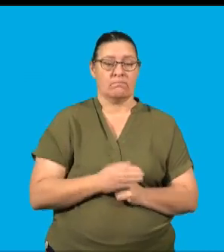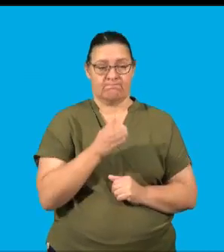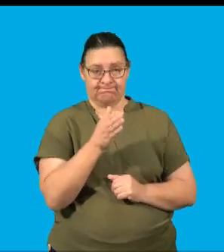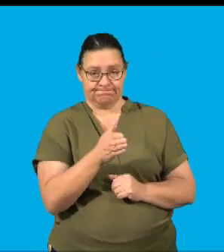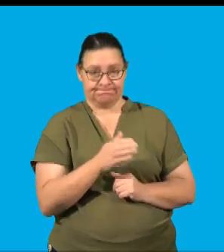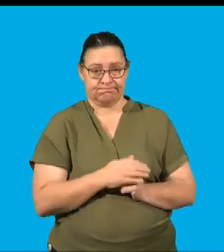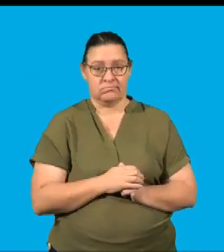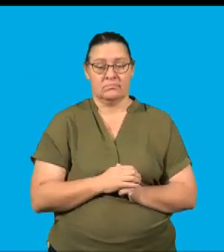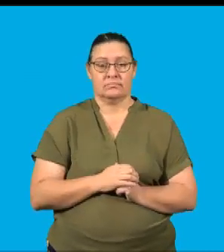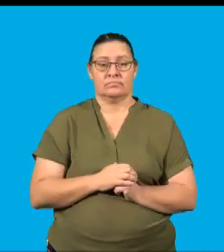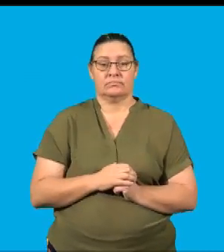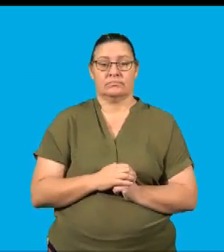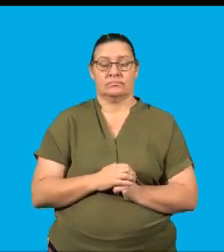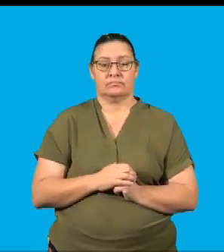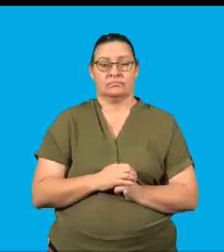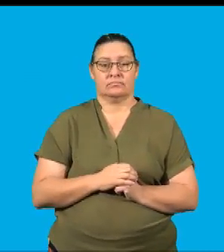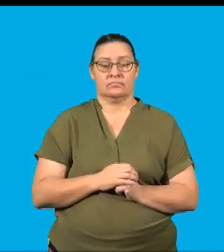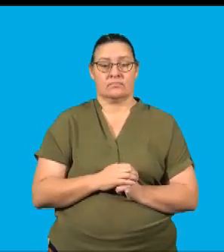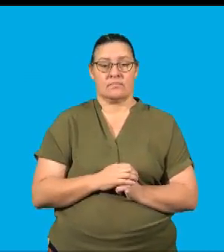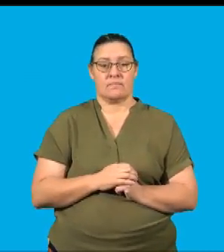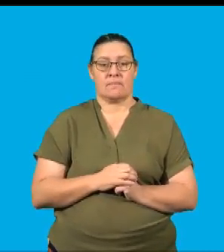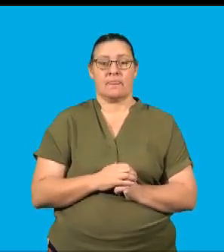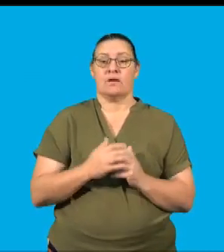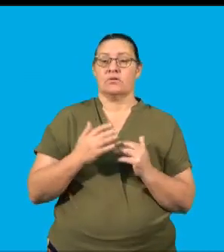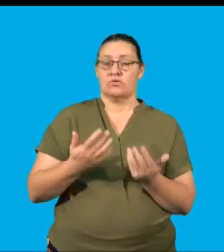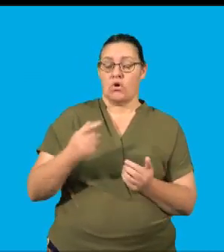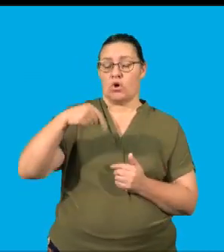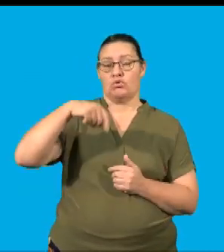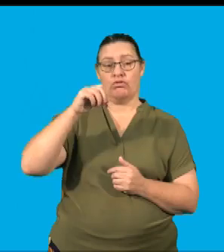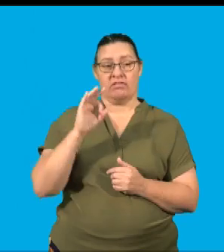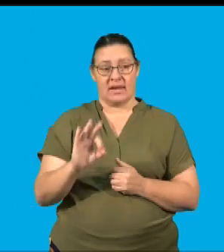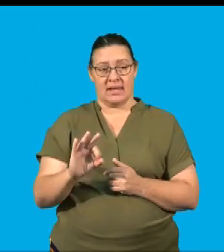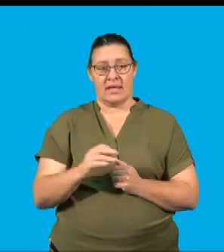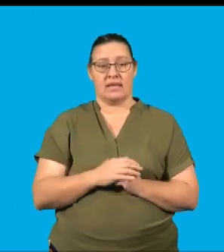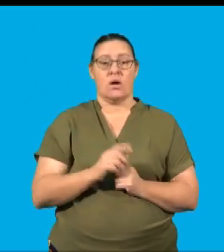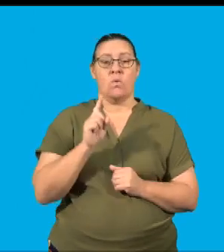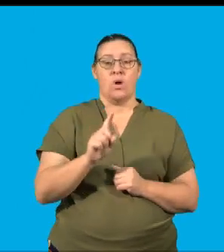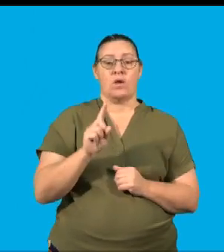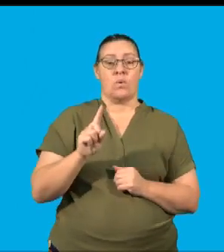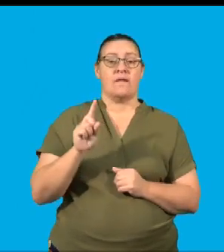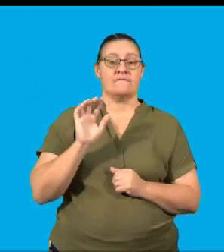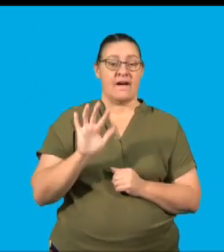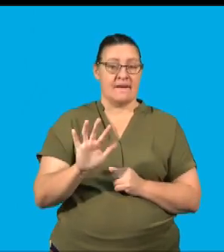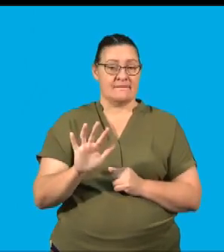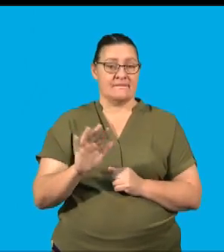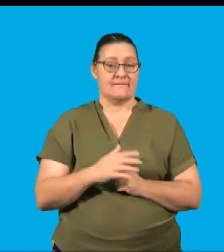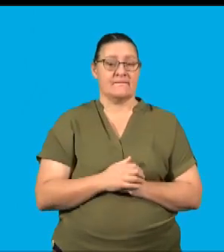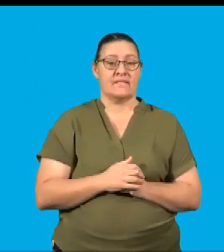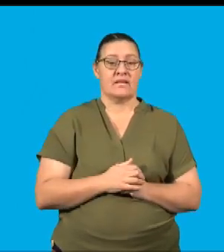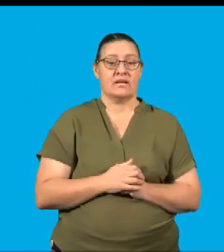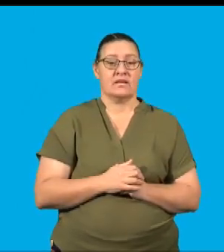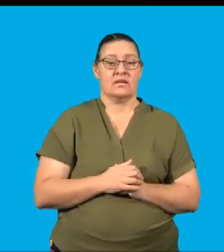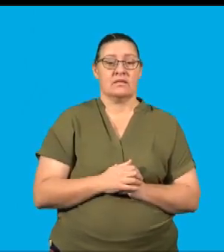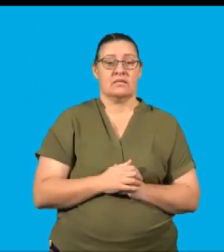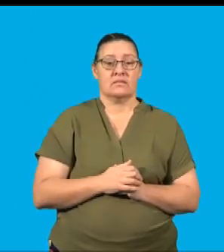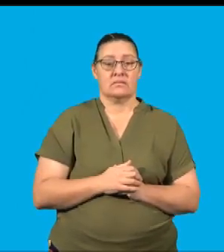There is quartile 2, and it truly is 110. Quartile 3 is 115. There is quartile